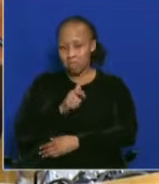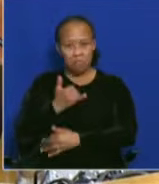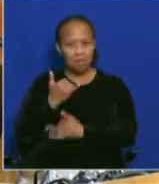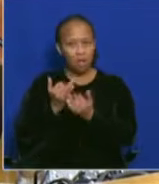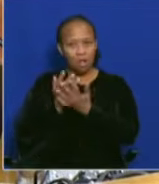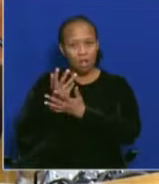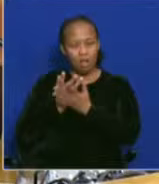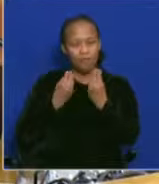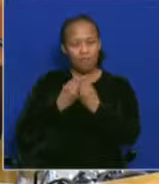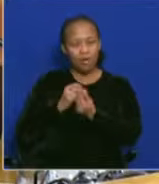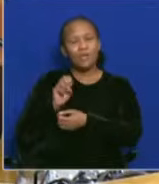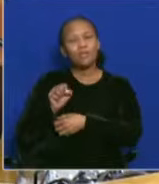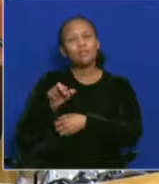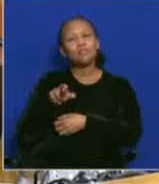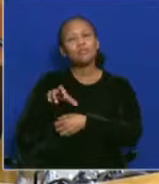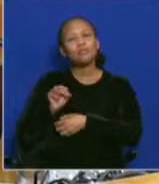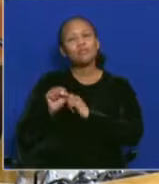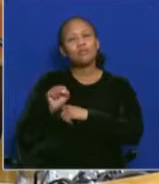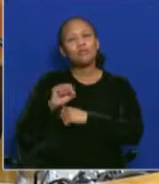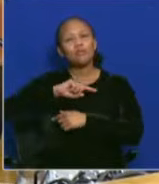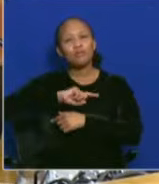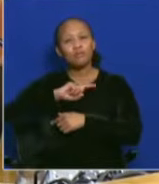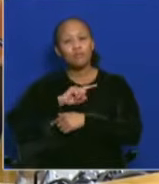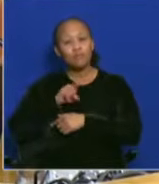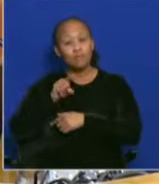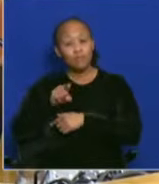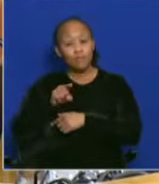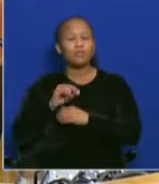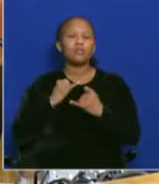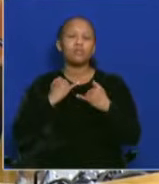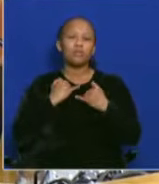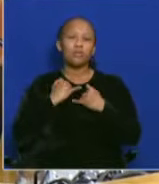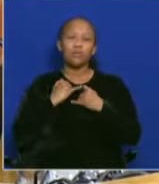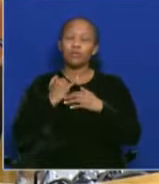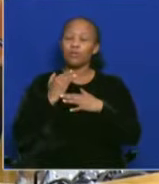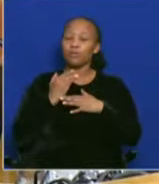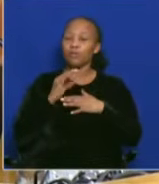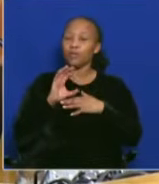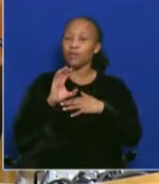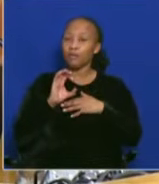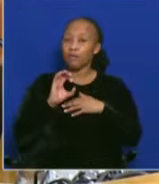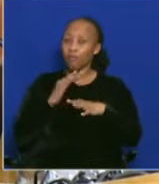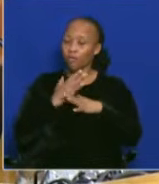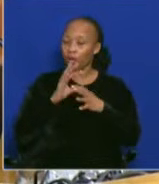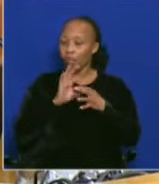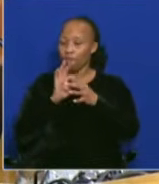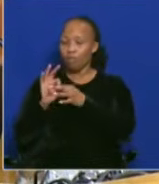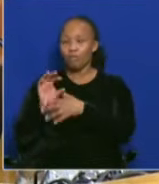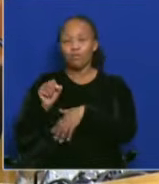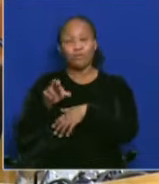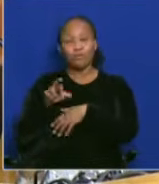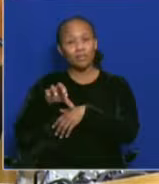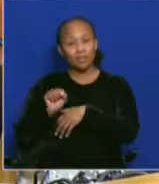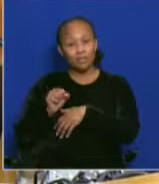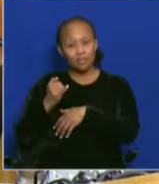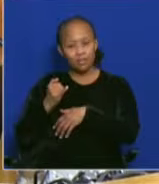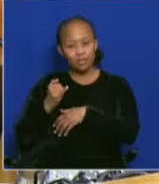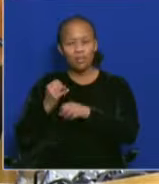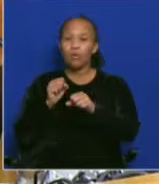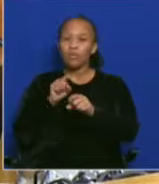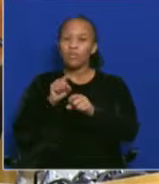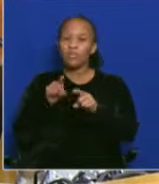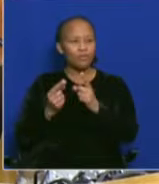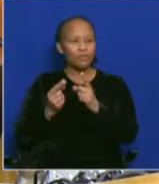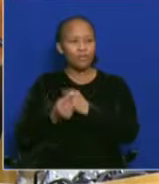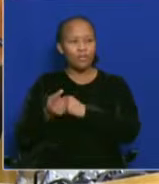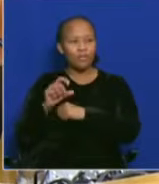for the administration of the customs and excise regime applicable to licensed tobacco manufacturers. In this regard, we annex